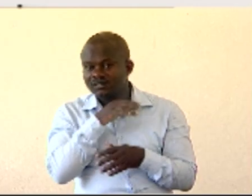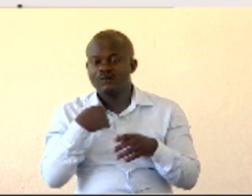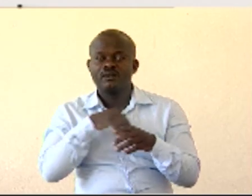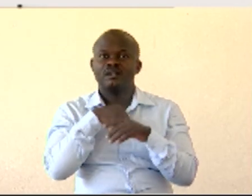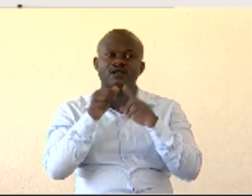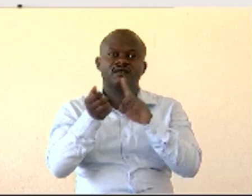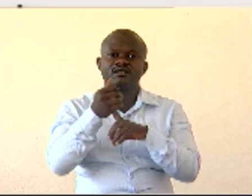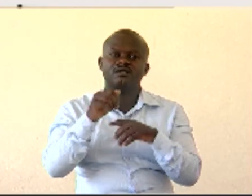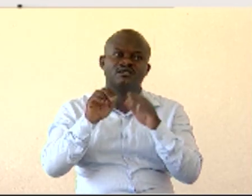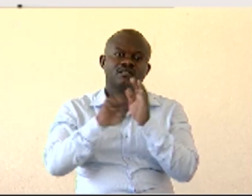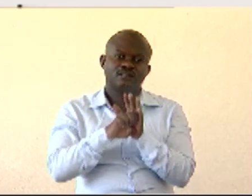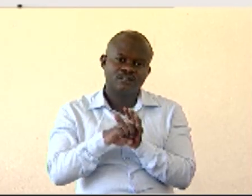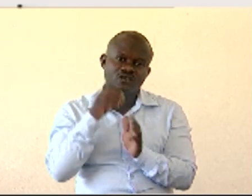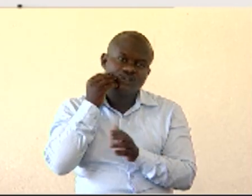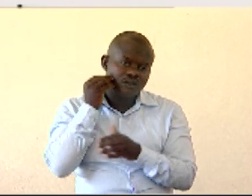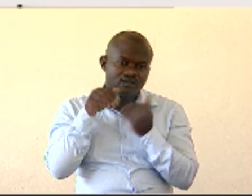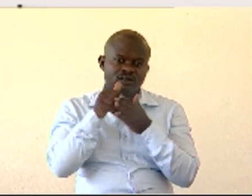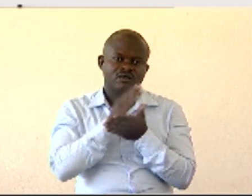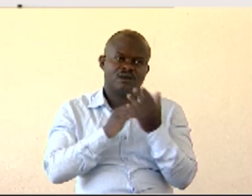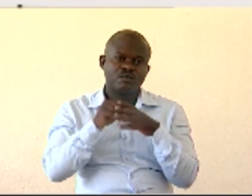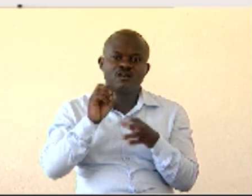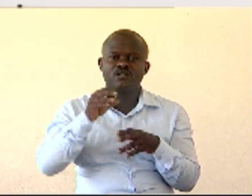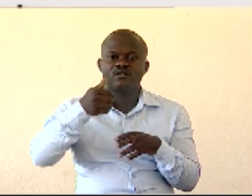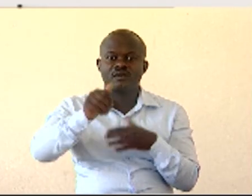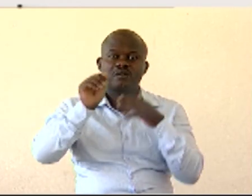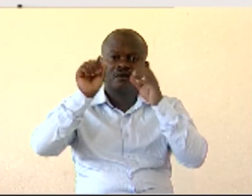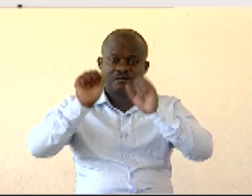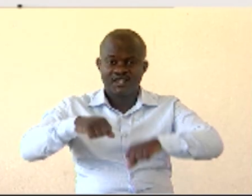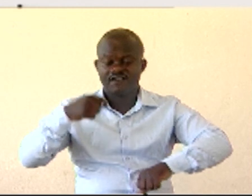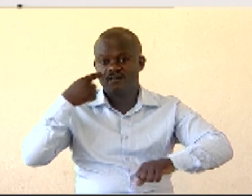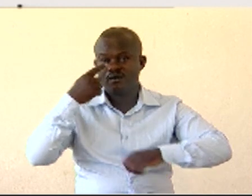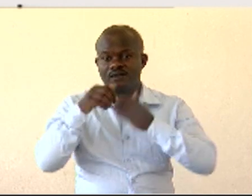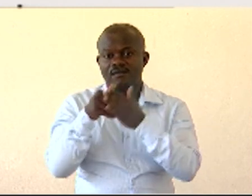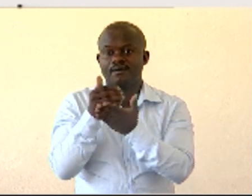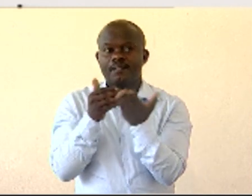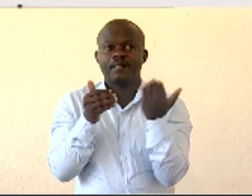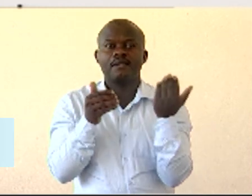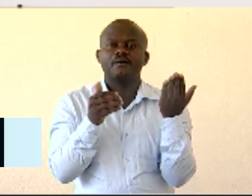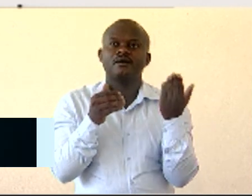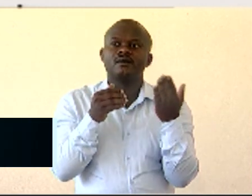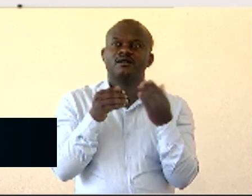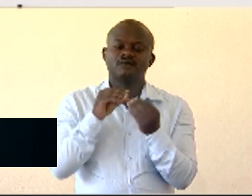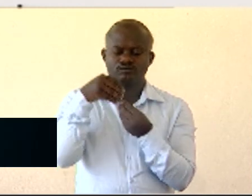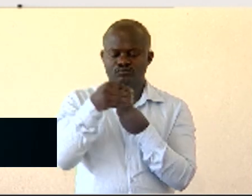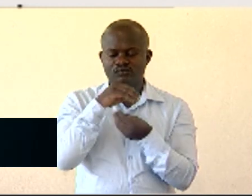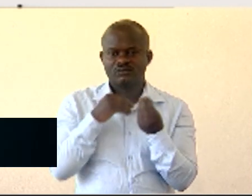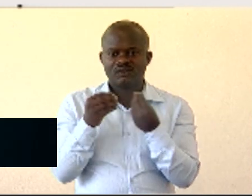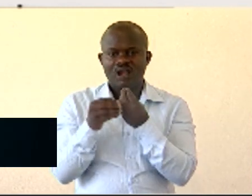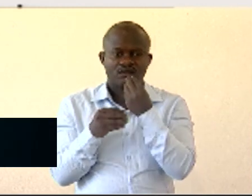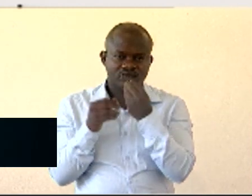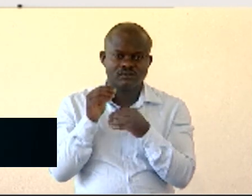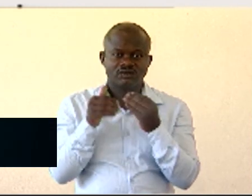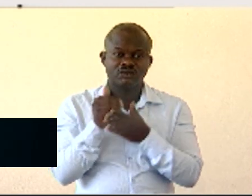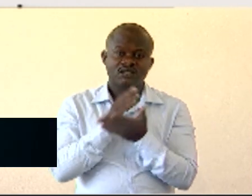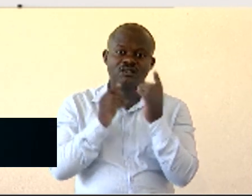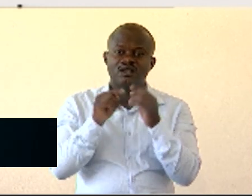example, at home, some of you may find there's a yellow banana, and you find the rat comes